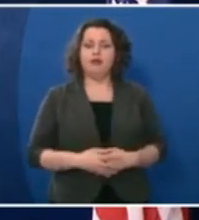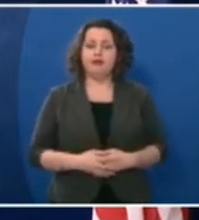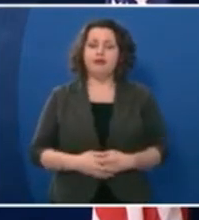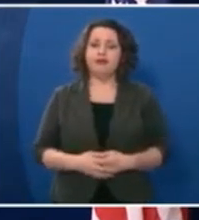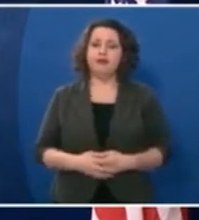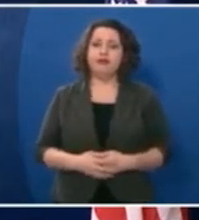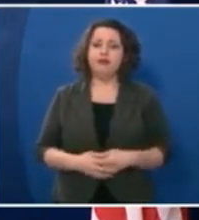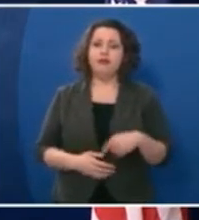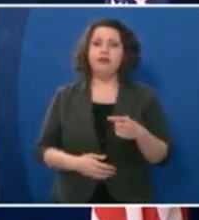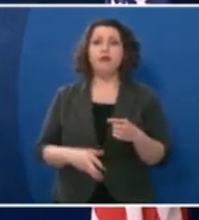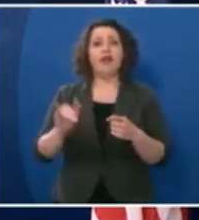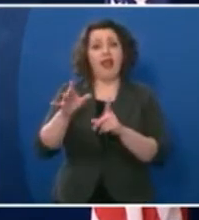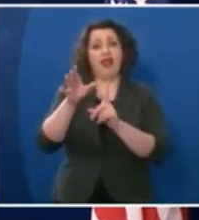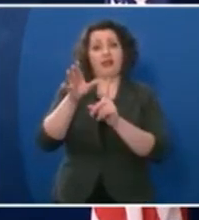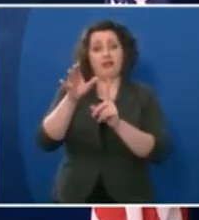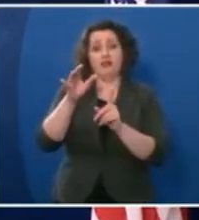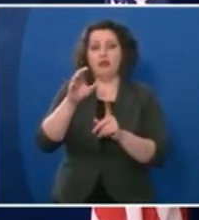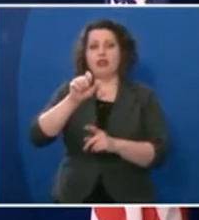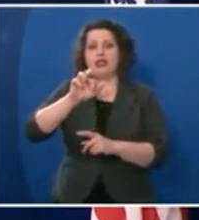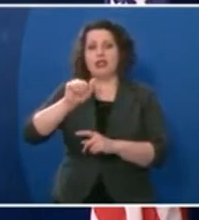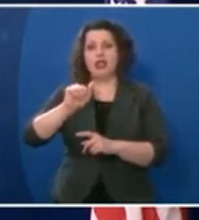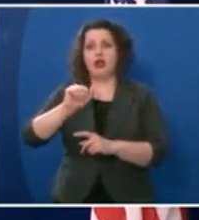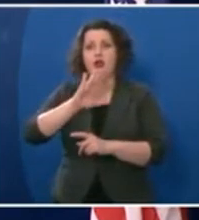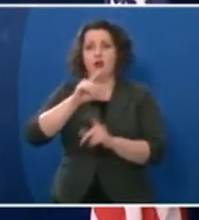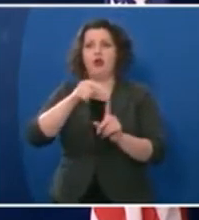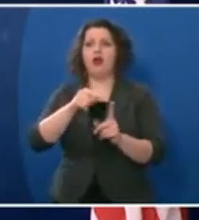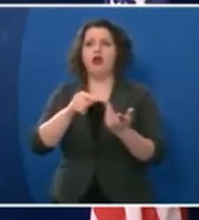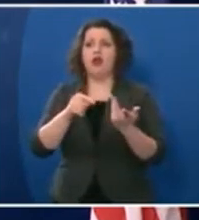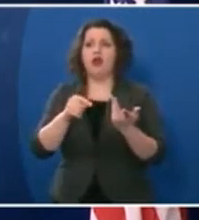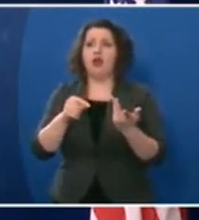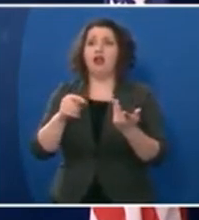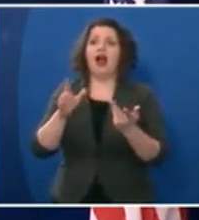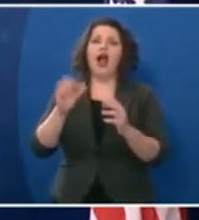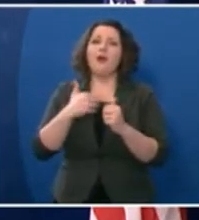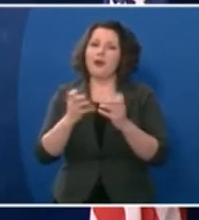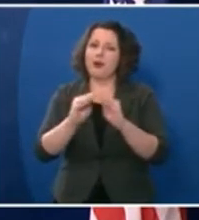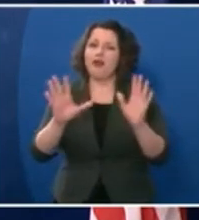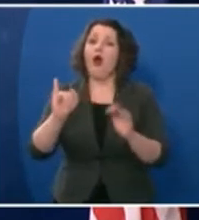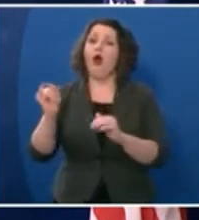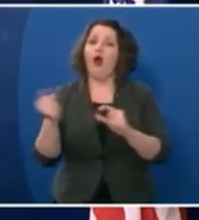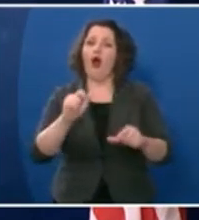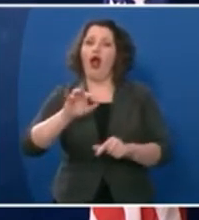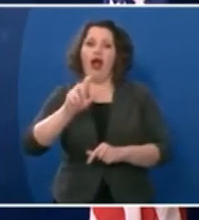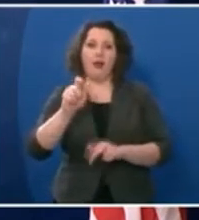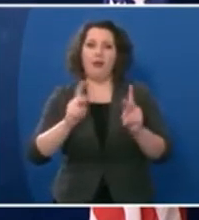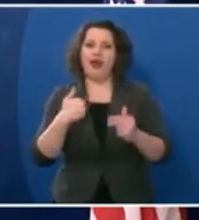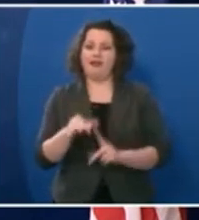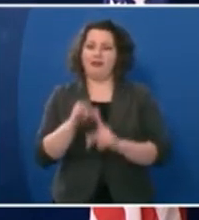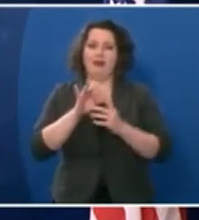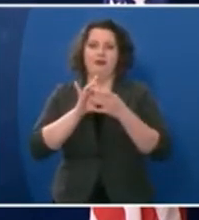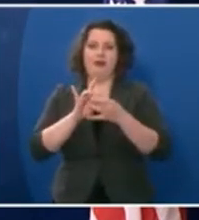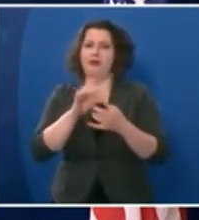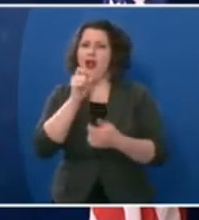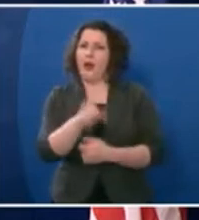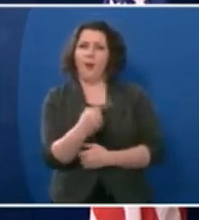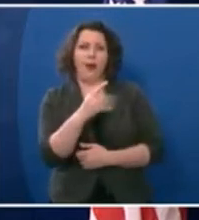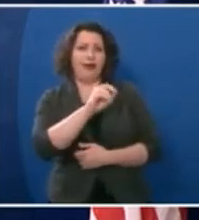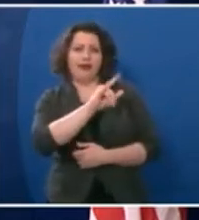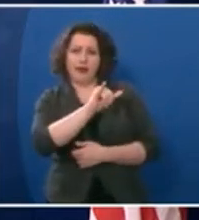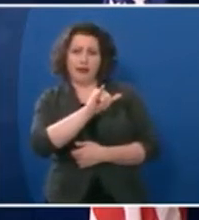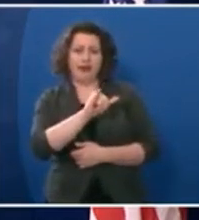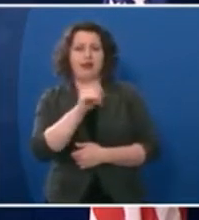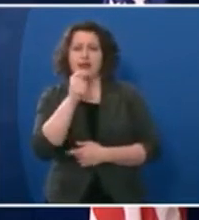the contact tracing that they're doing, and first of all, I want to just clarify, I have a special relationship with all Iowans. It's not any particular county, and this certainly isn't